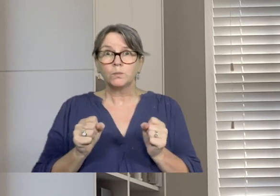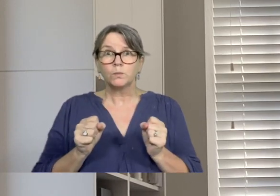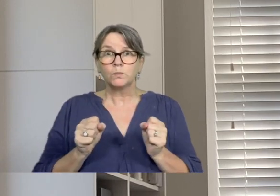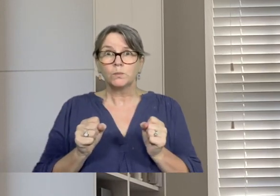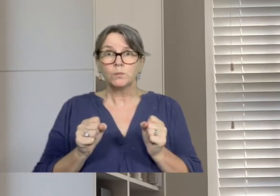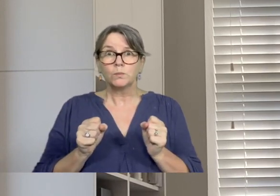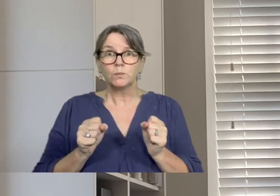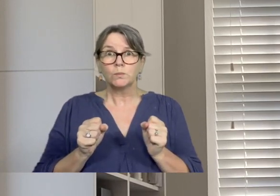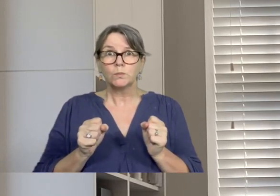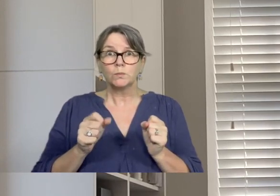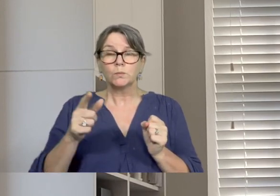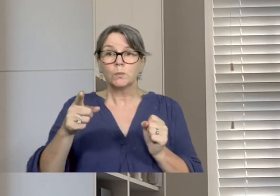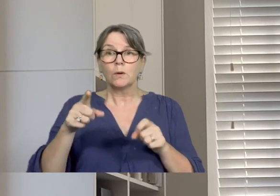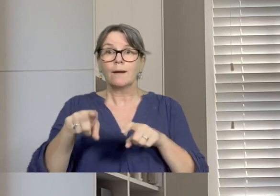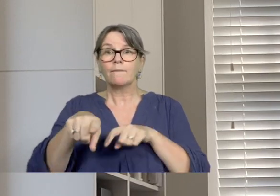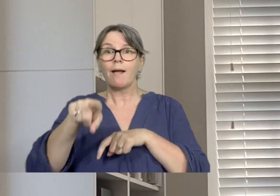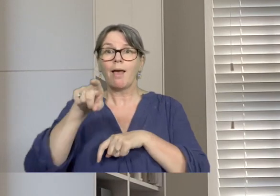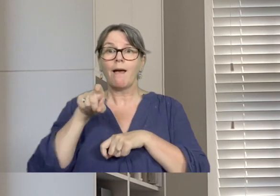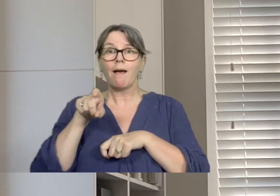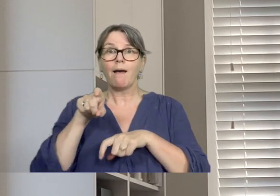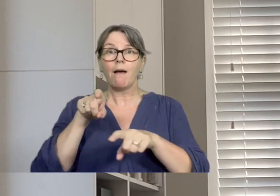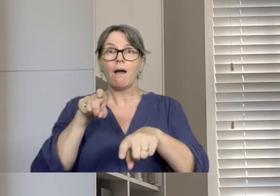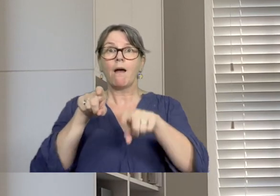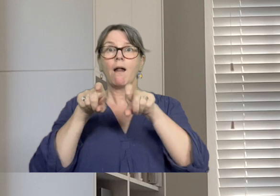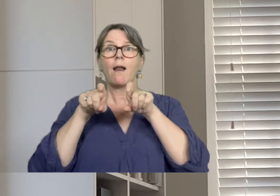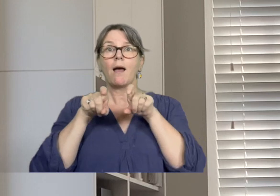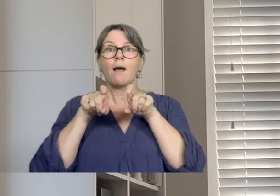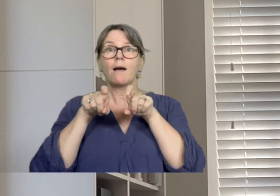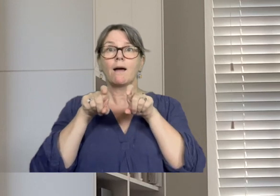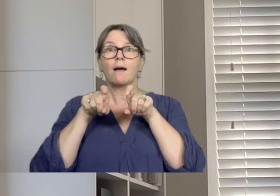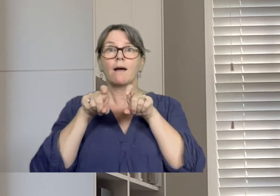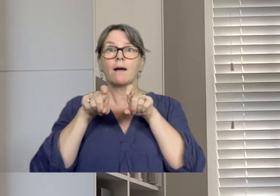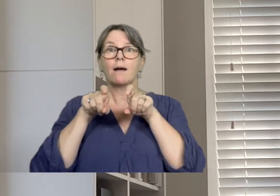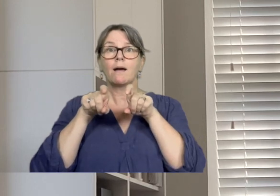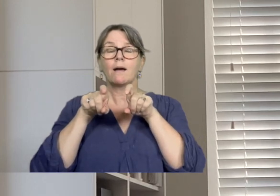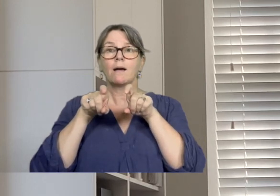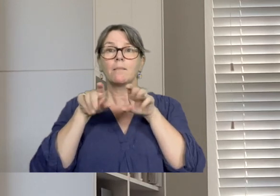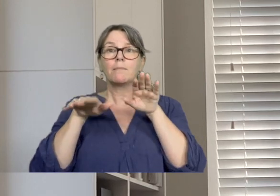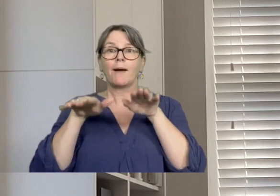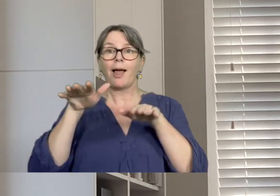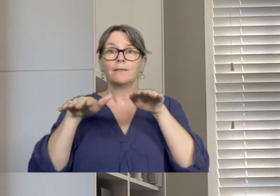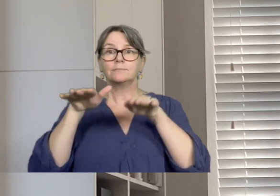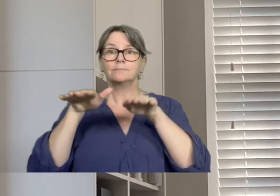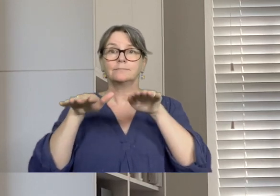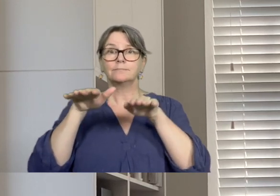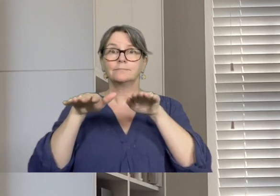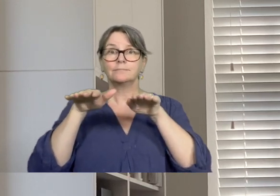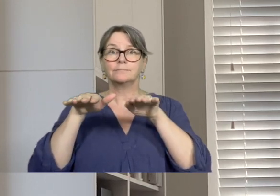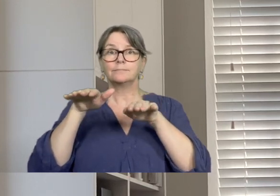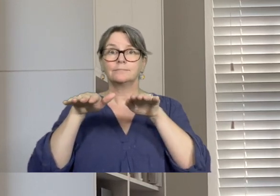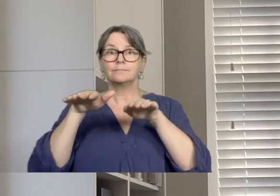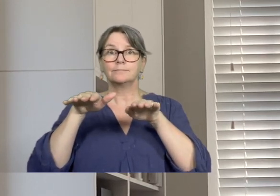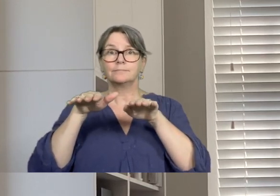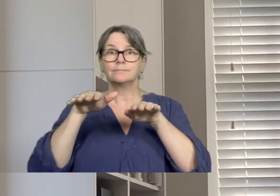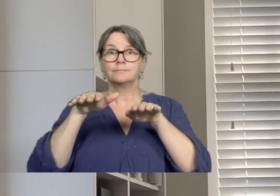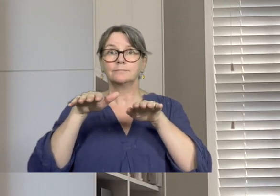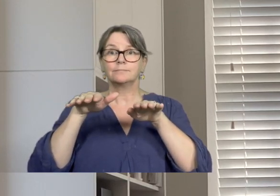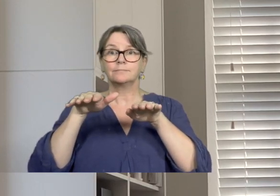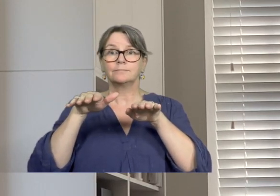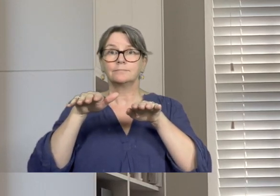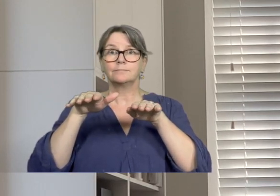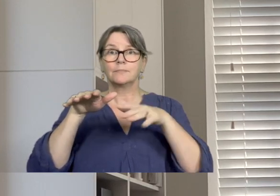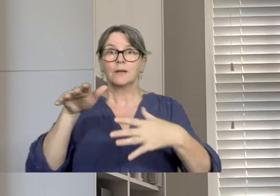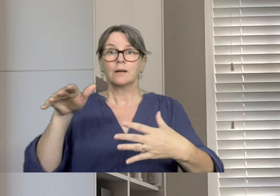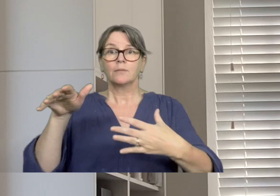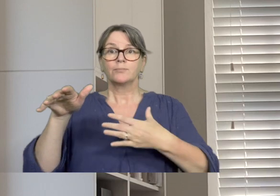stay here, hold this really big curve, or you can lift the feet into a V-sit. So we're coming into this balancing position. Taking our